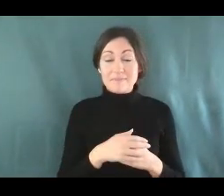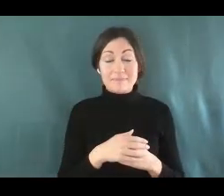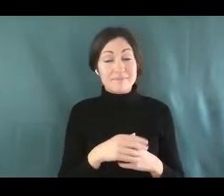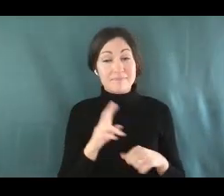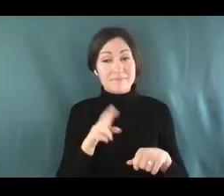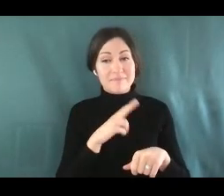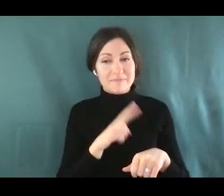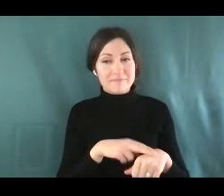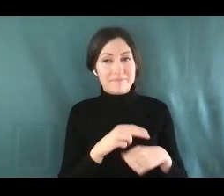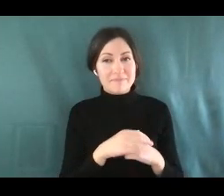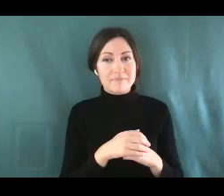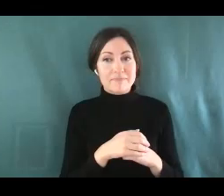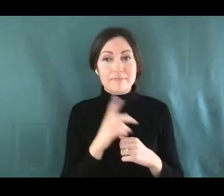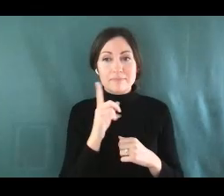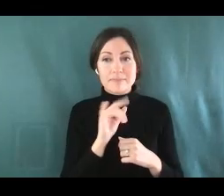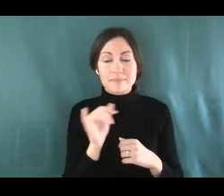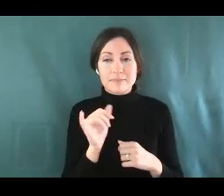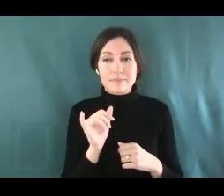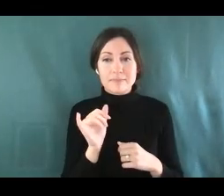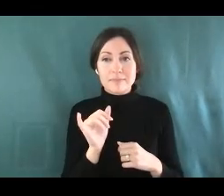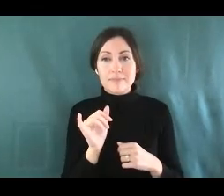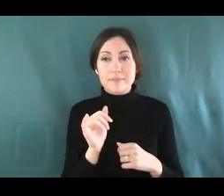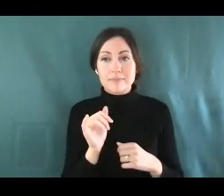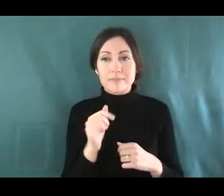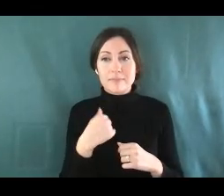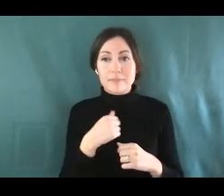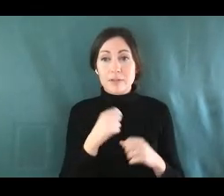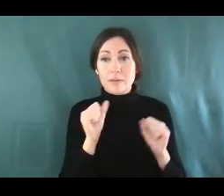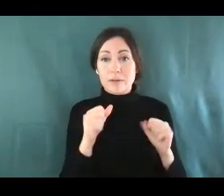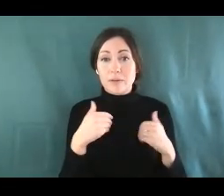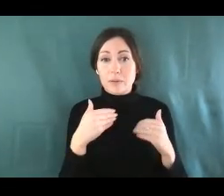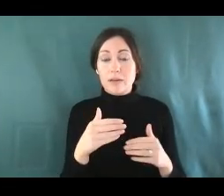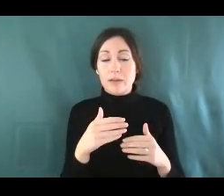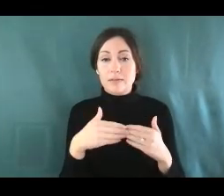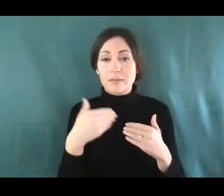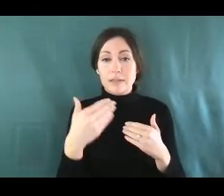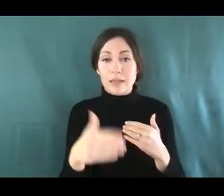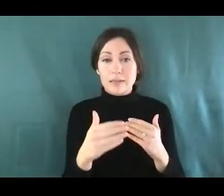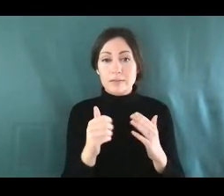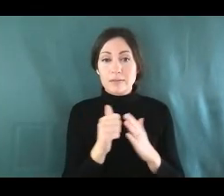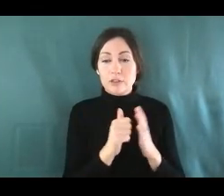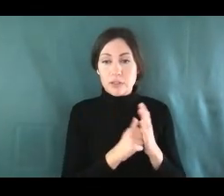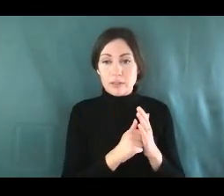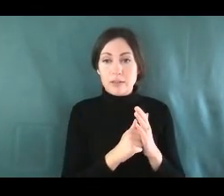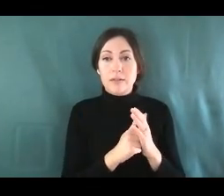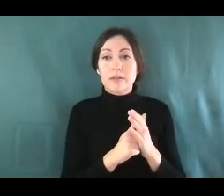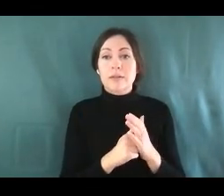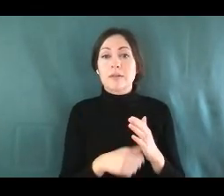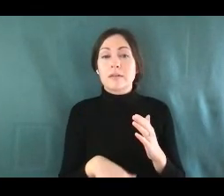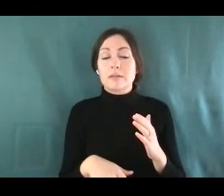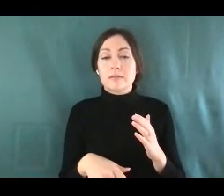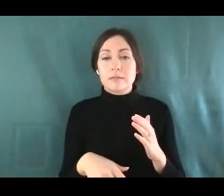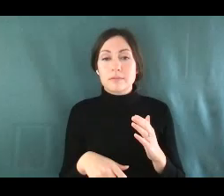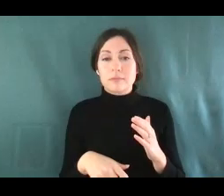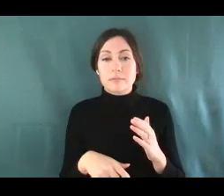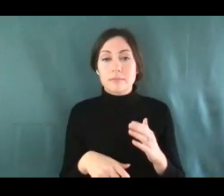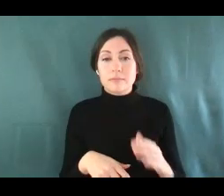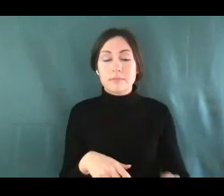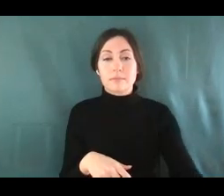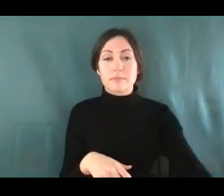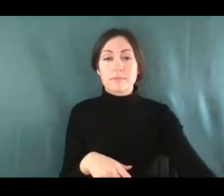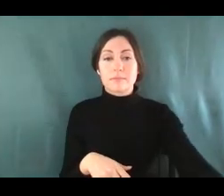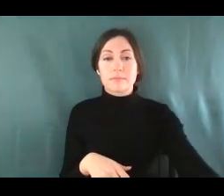Absolutely. And it looks like we can go ahead and move on to our next agenda item here. This is going to be